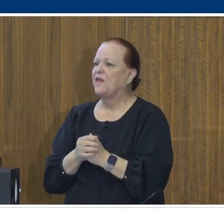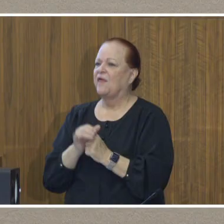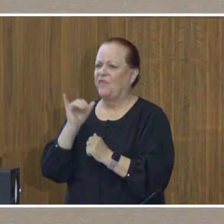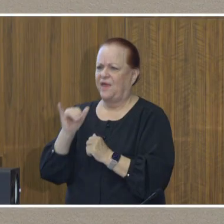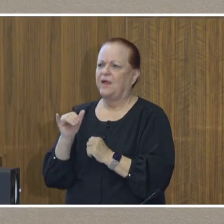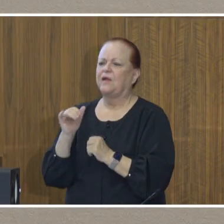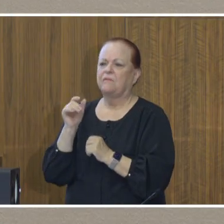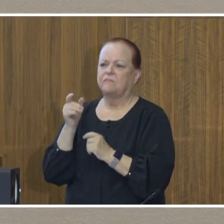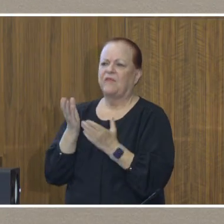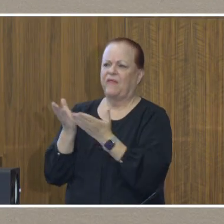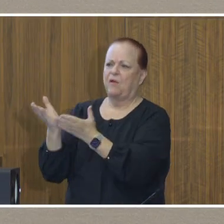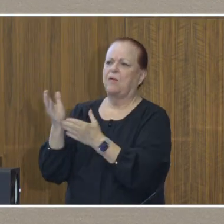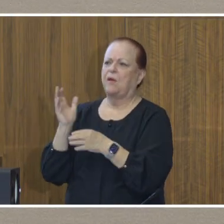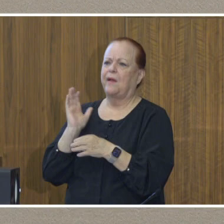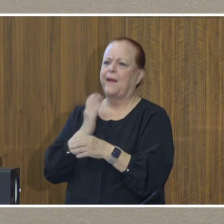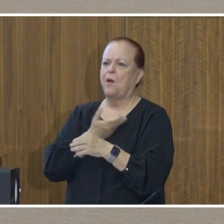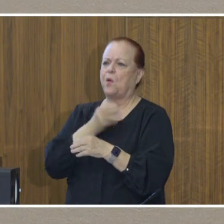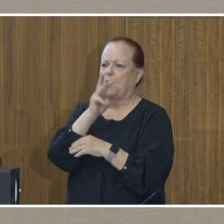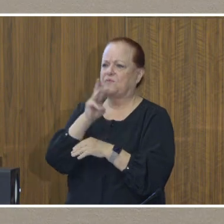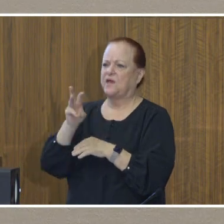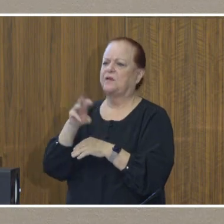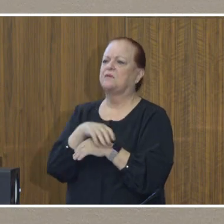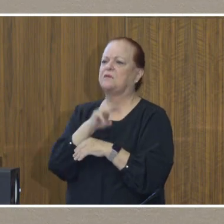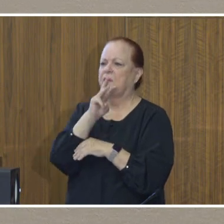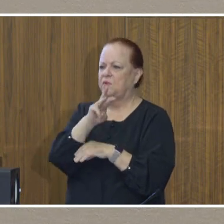our redistricting website at